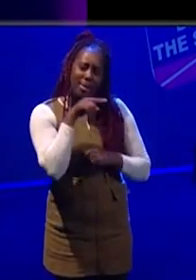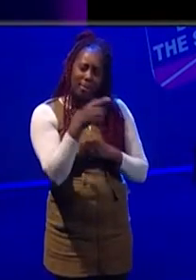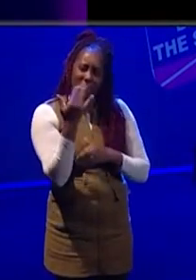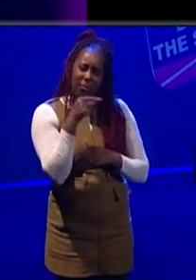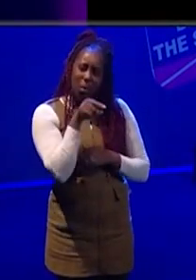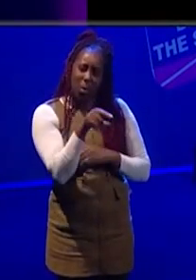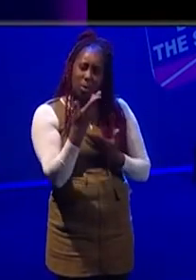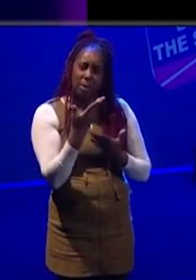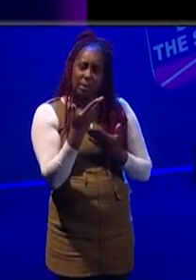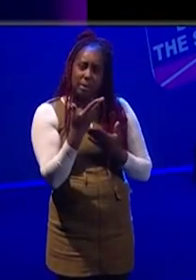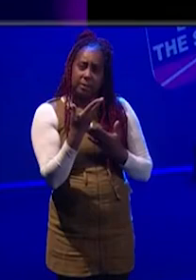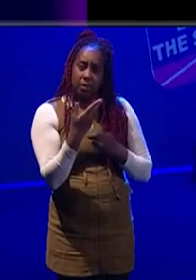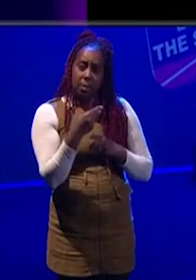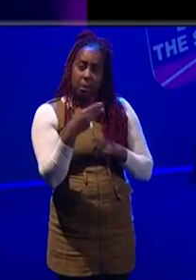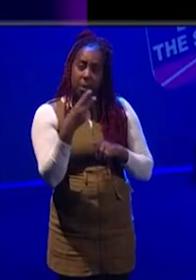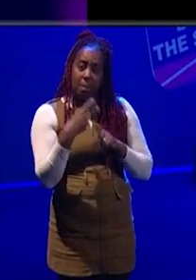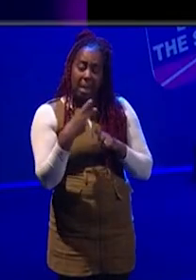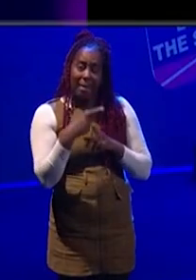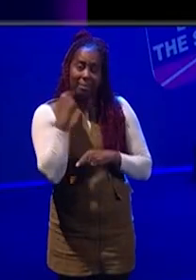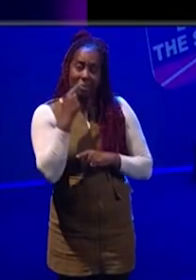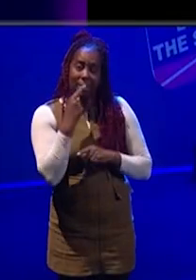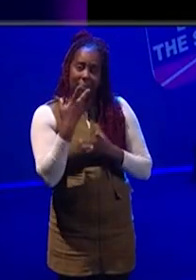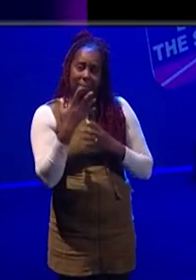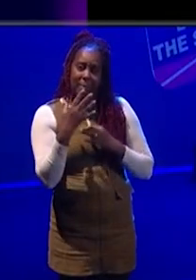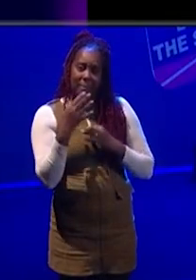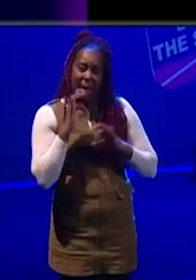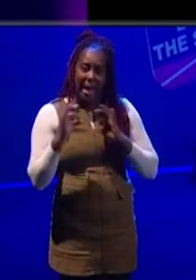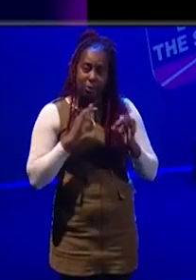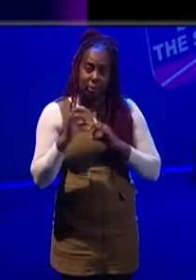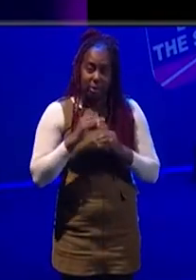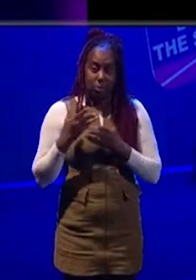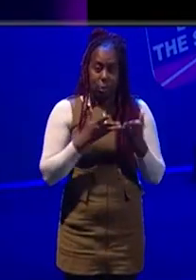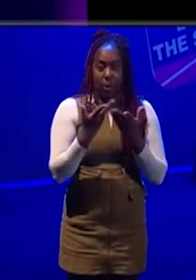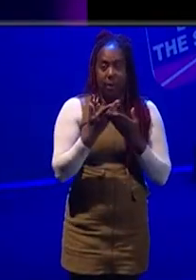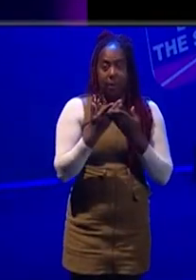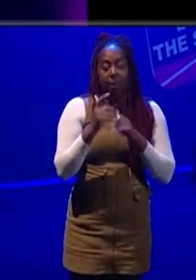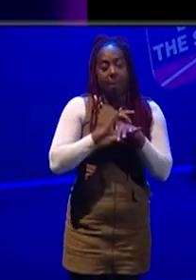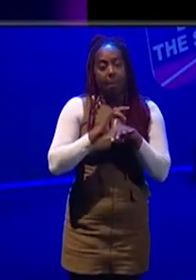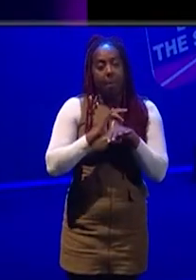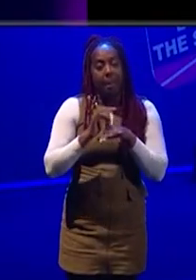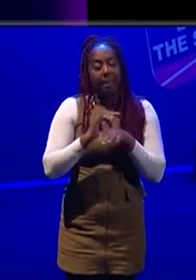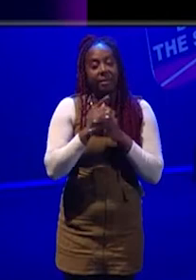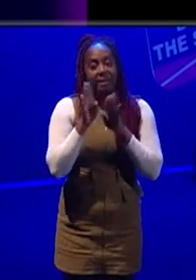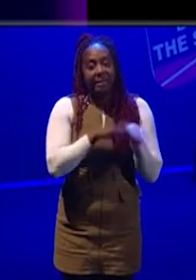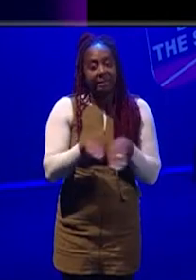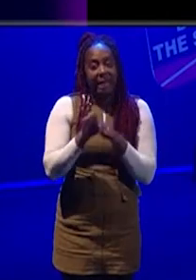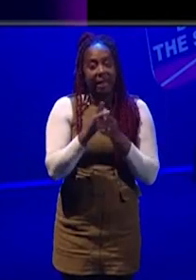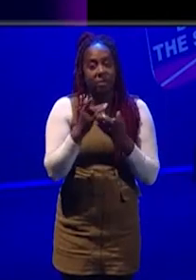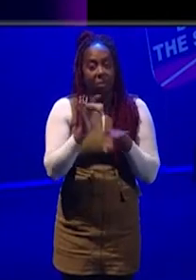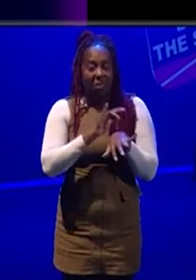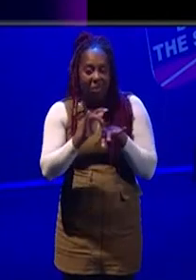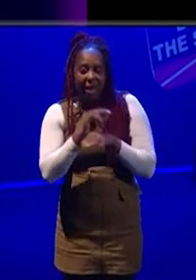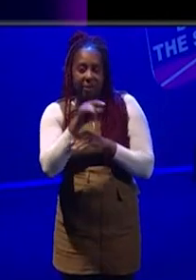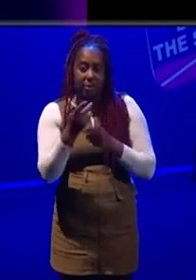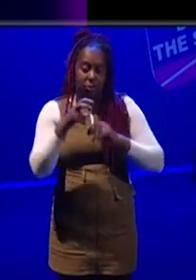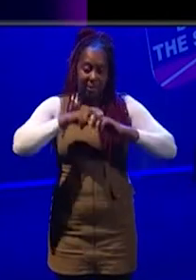who's a black actress who was working front of house at the National Theatre and had just been cast in a play at the National Theatre when pandemic, and they got her on one day and she just